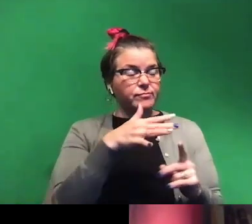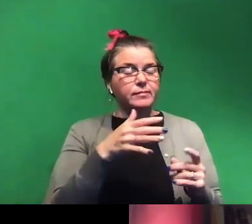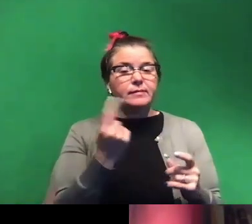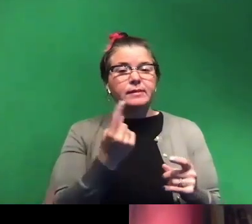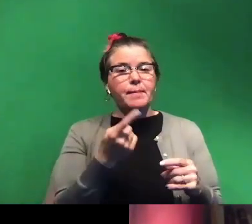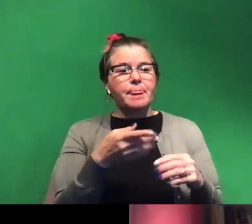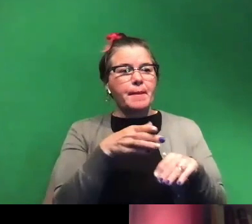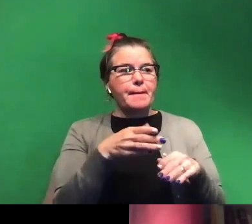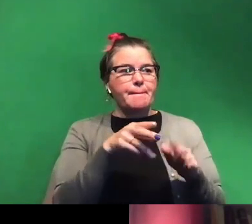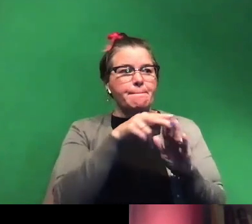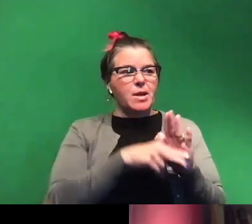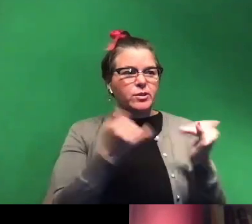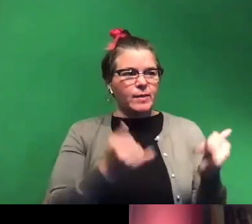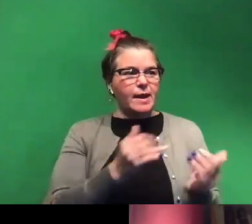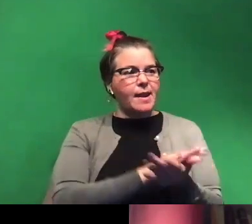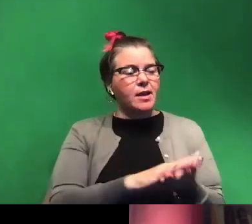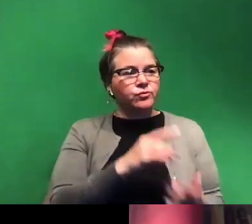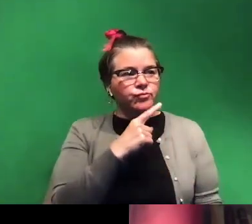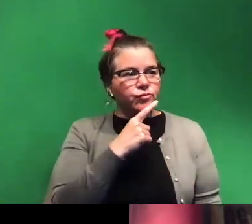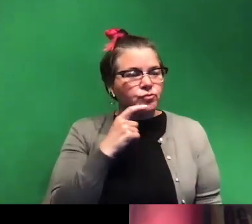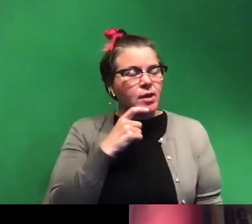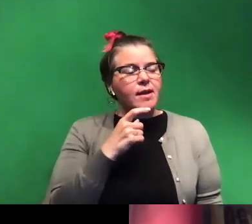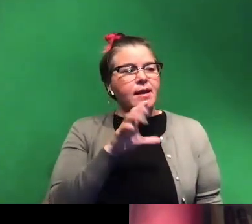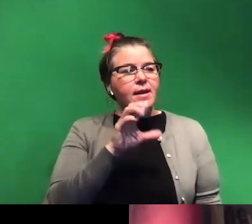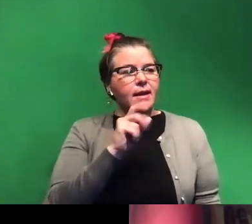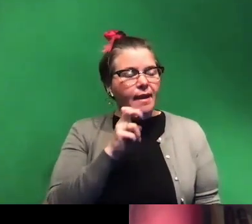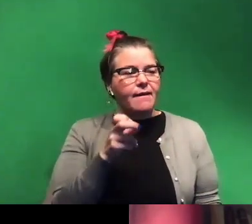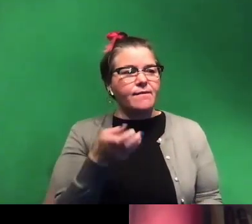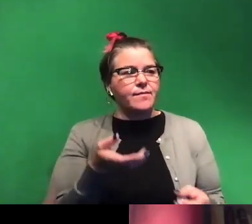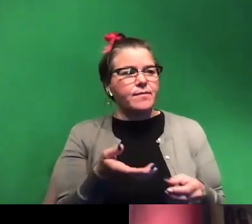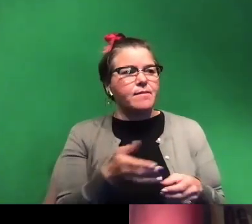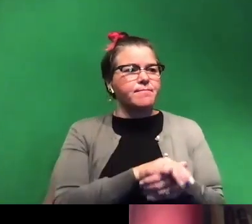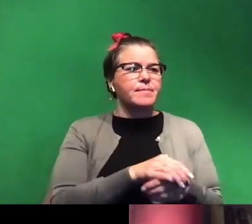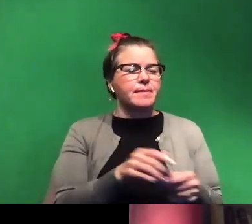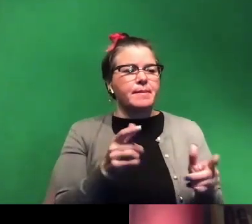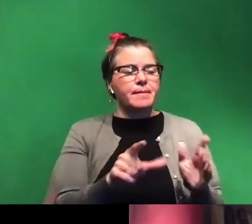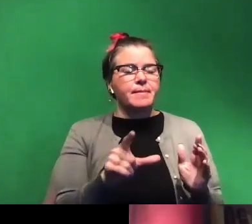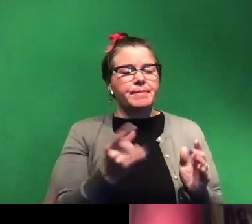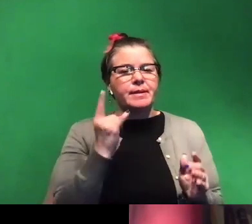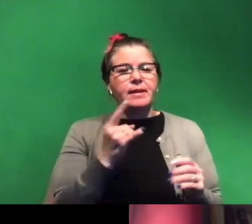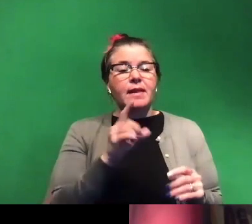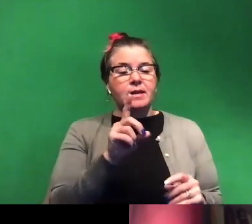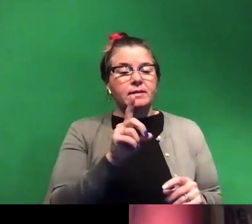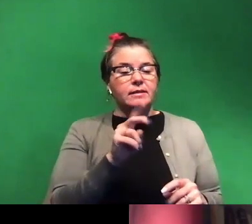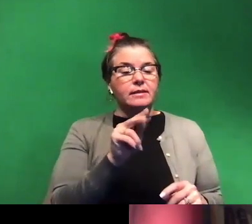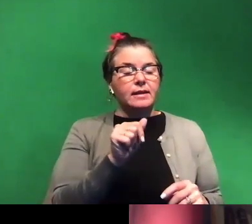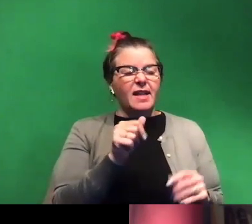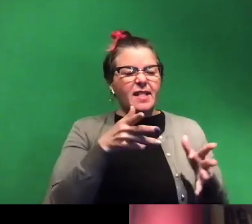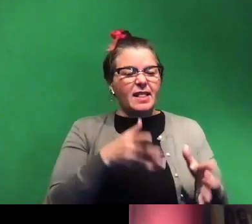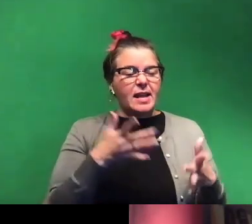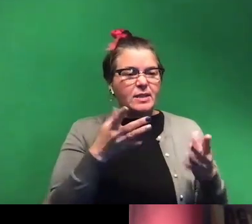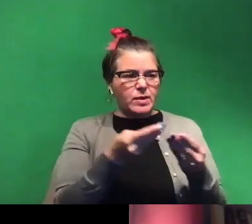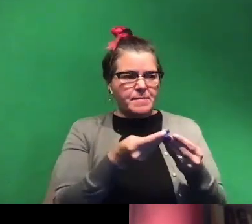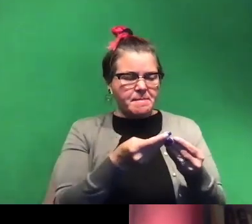buried today in a nice dry cave and got buried immediately, that DNA would only last, the last scrap of it would